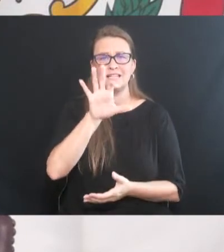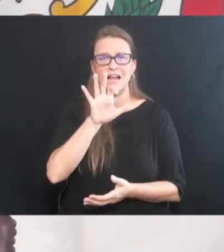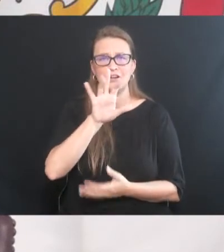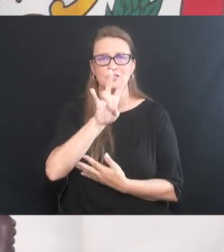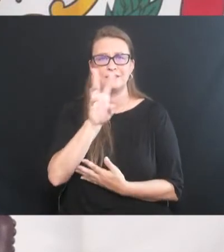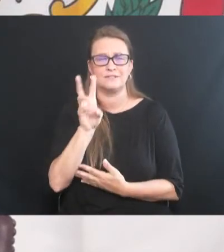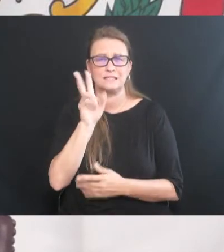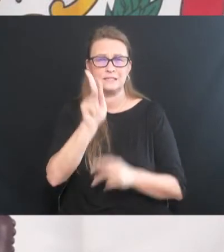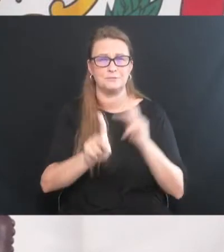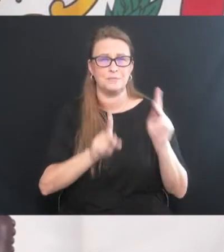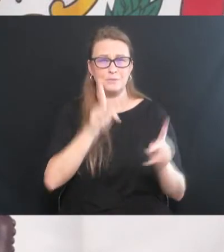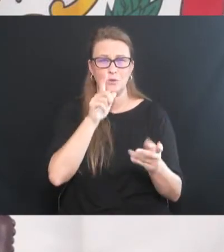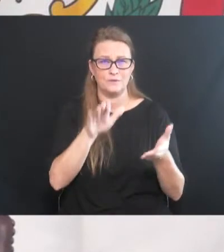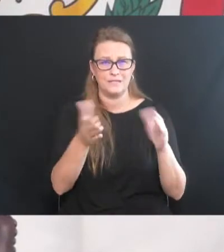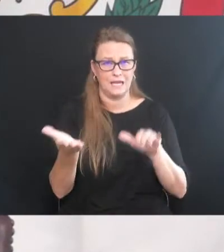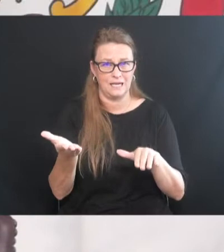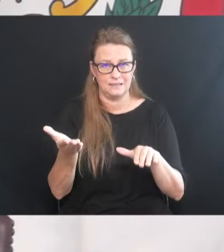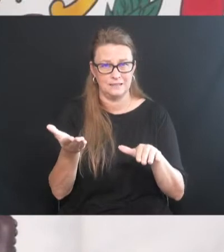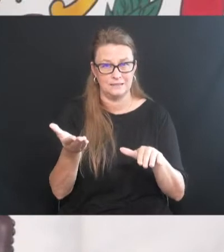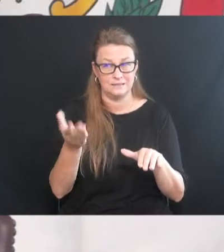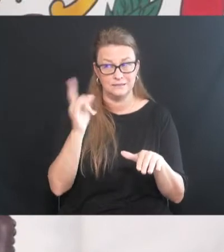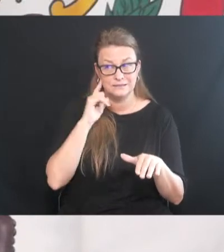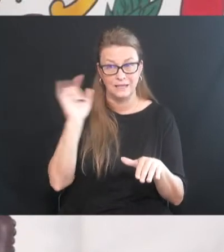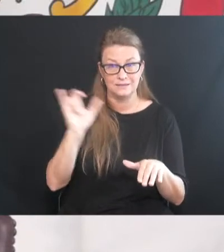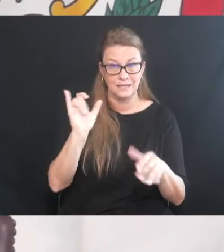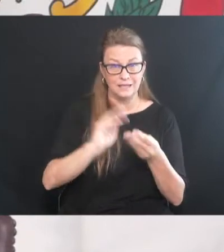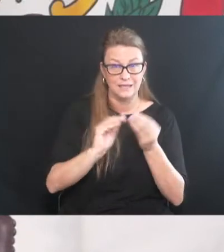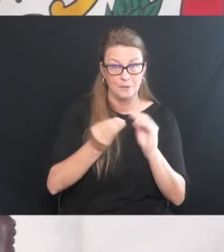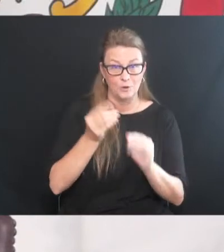3,976 people in West Virginia. It just sounds like a number, doesn't it?